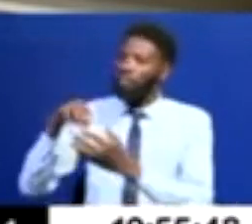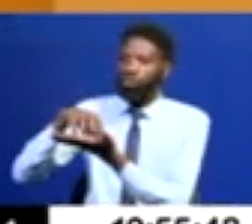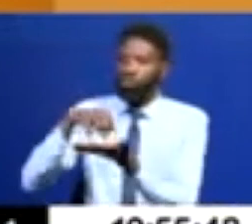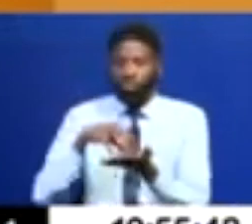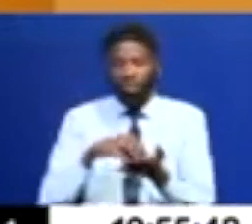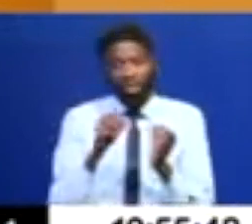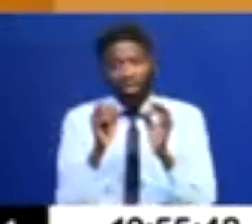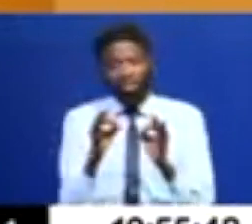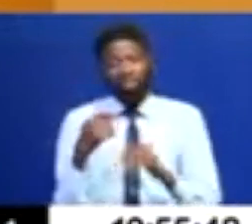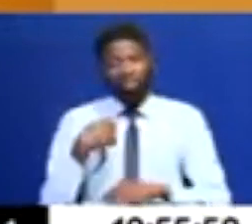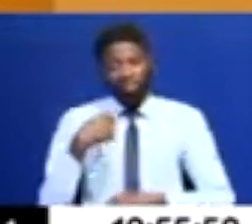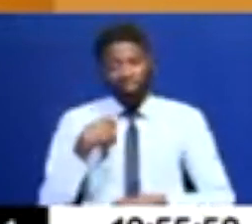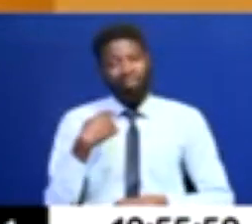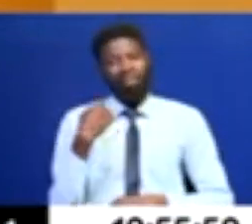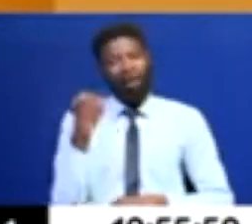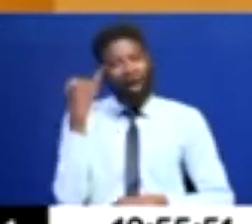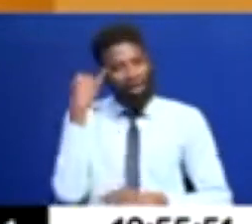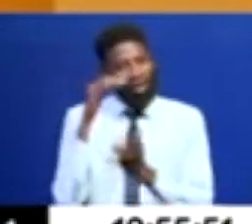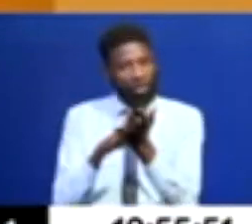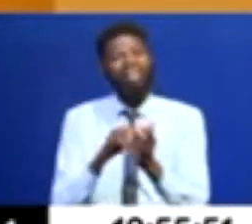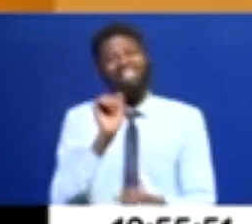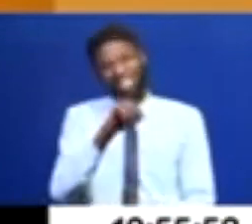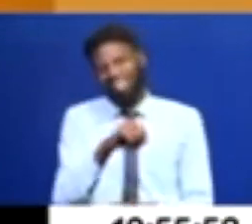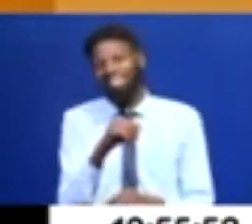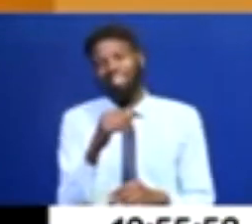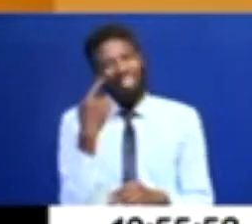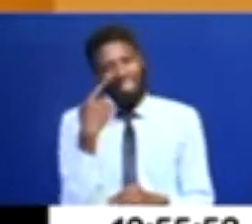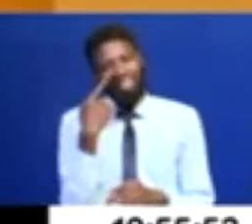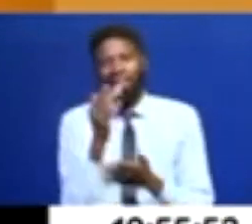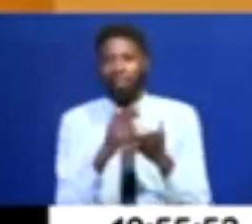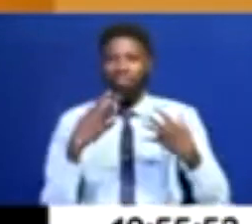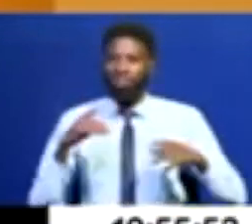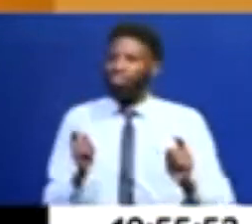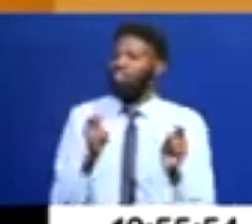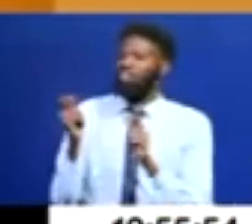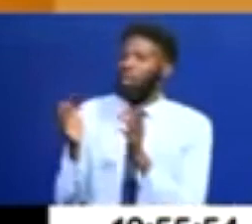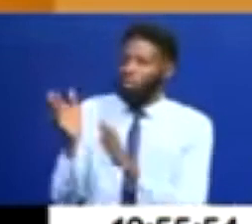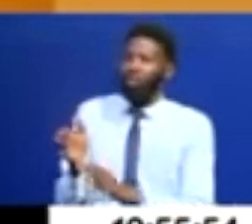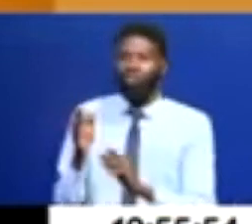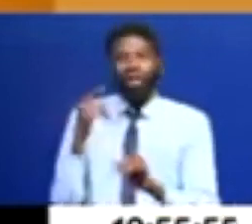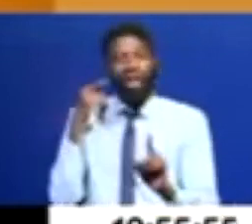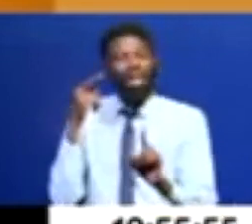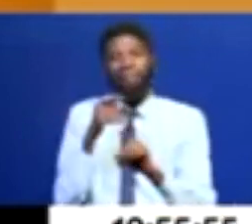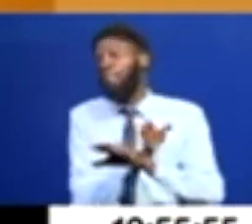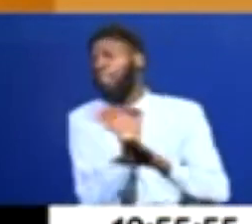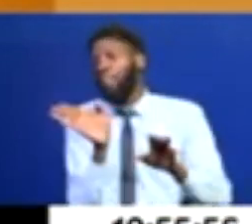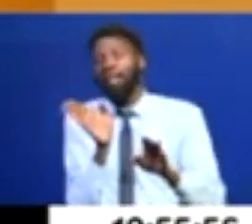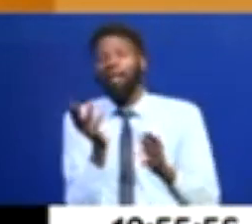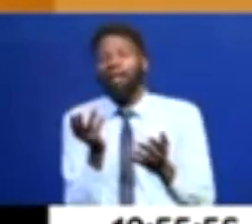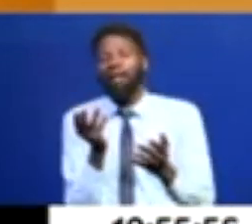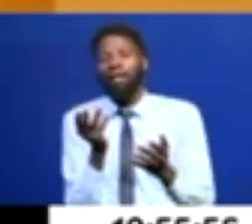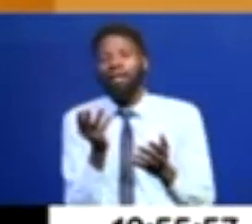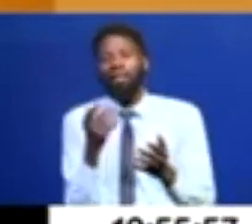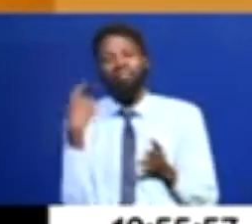We can see where the mischief is. Some people would actually just simply transfer from one person to another, mm-hmm. or a spouse to another spouse, mm-hmm. simply